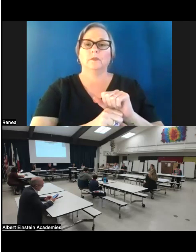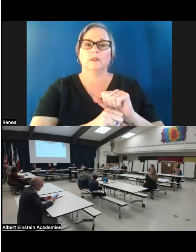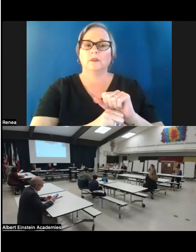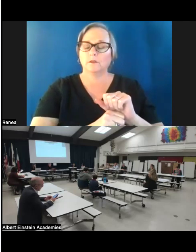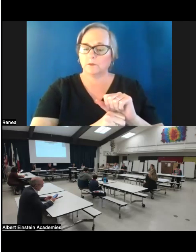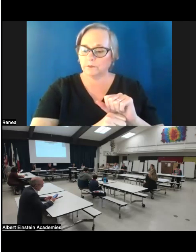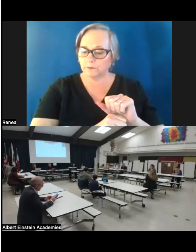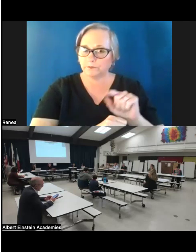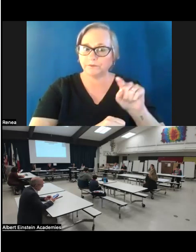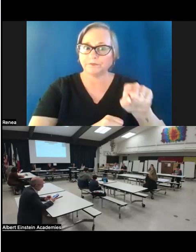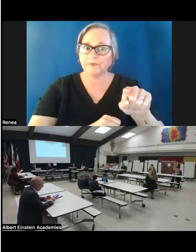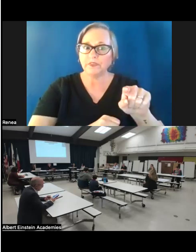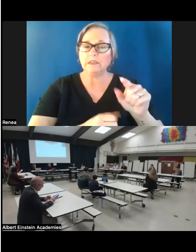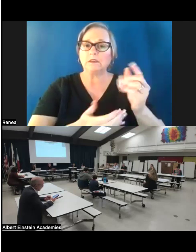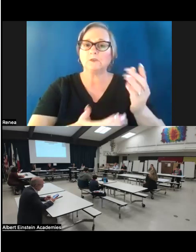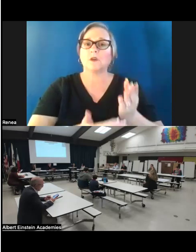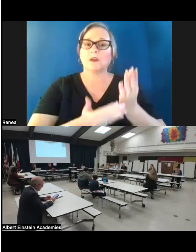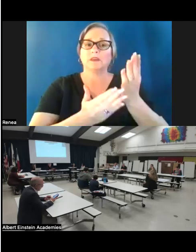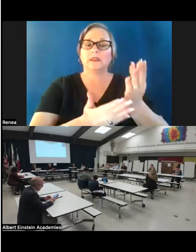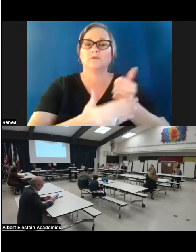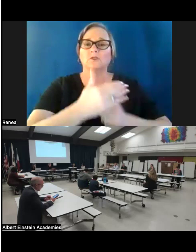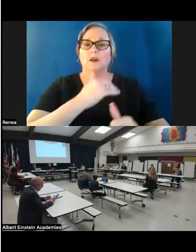goal 2 of the LCAP, the current